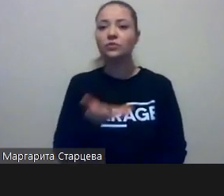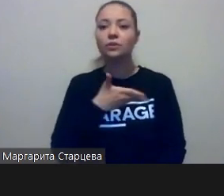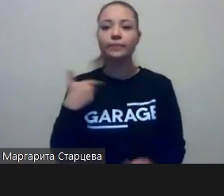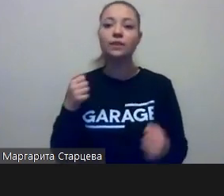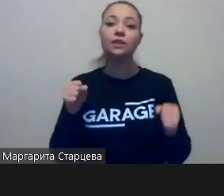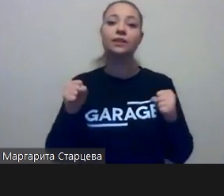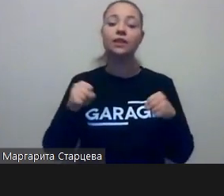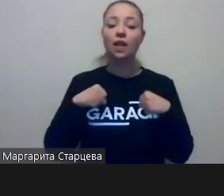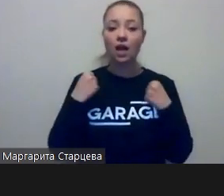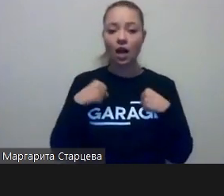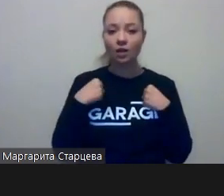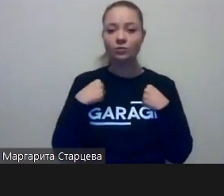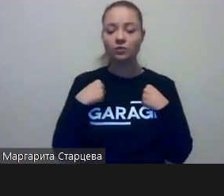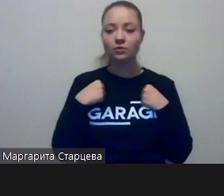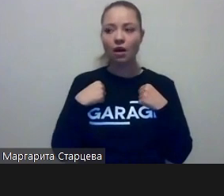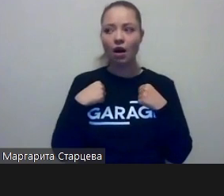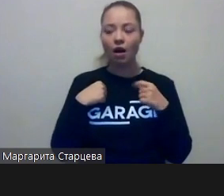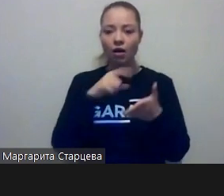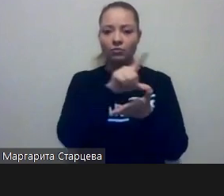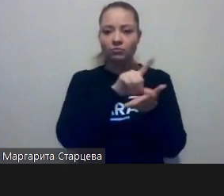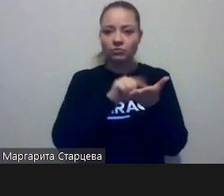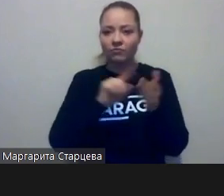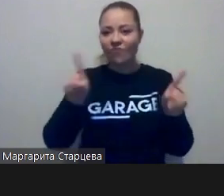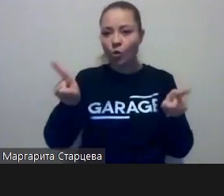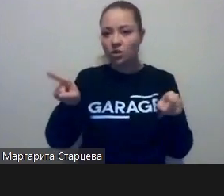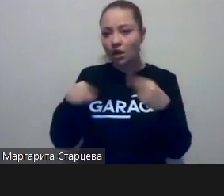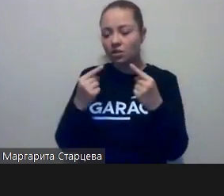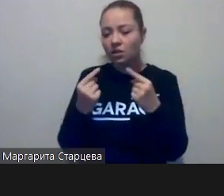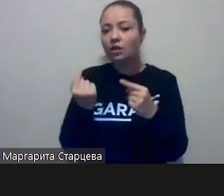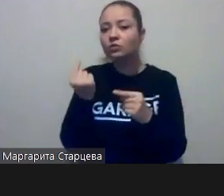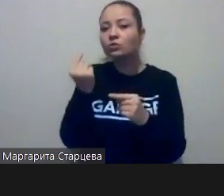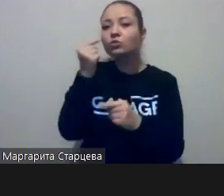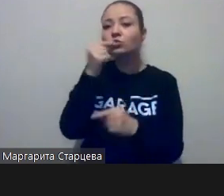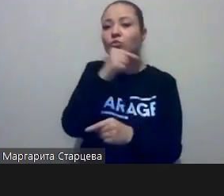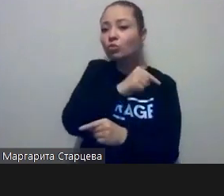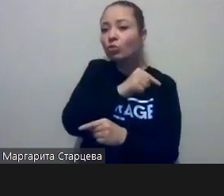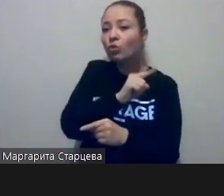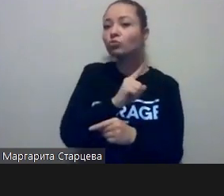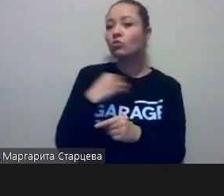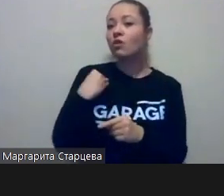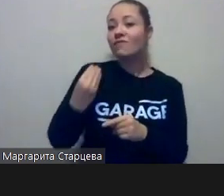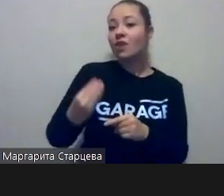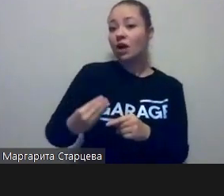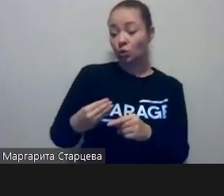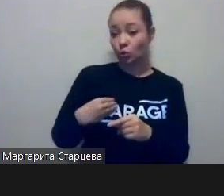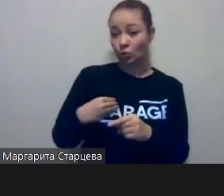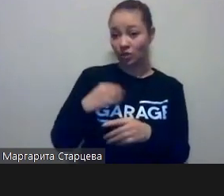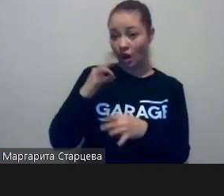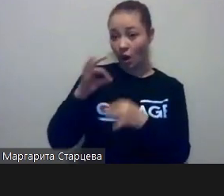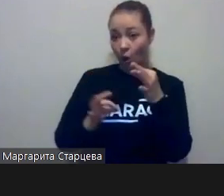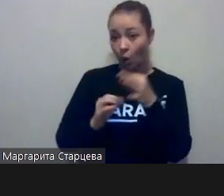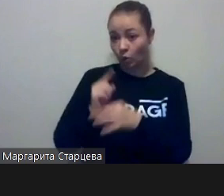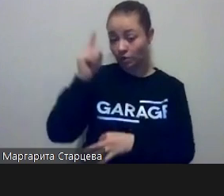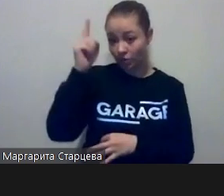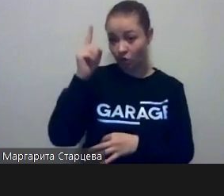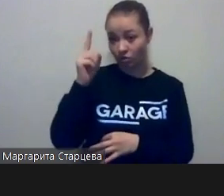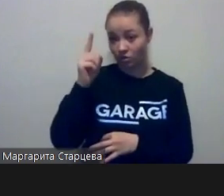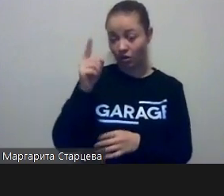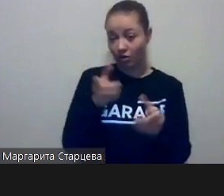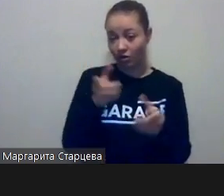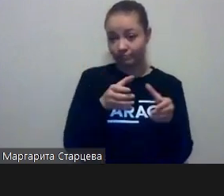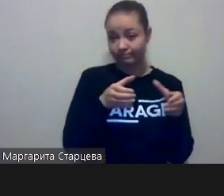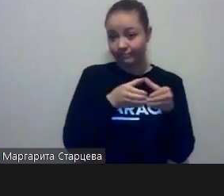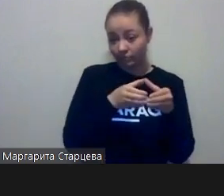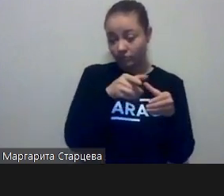the French Space Agency, CNES, have done since many years. They started